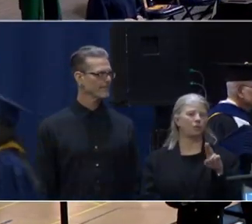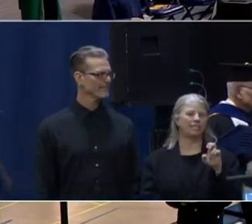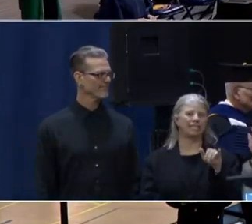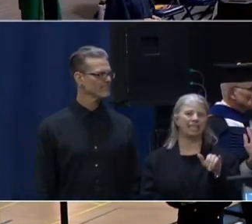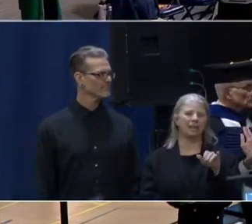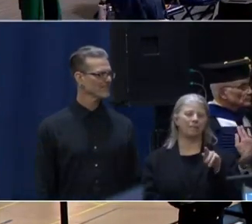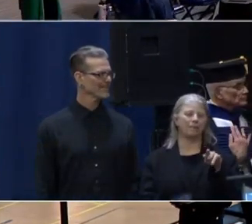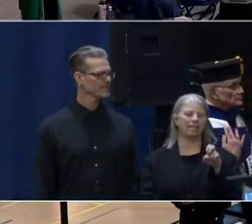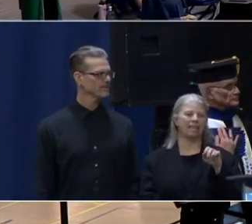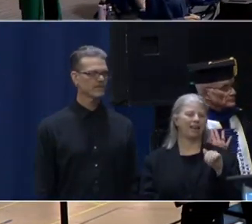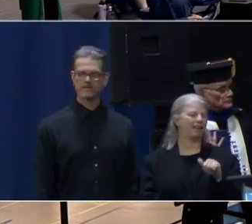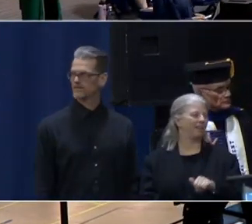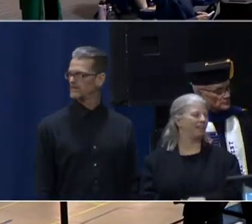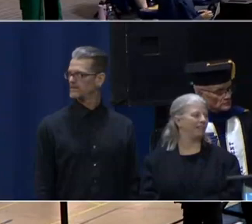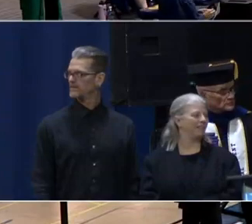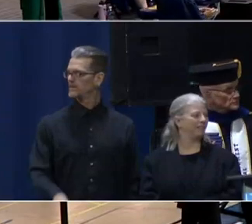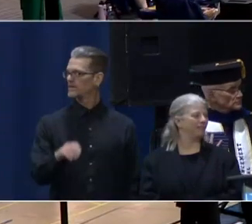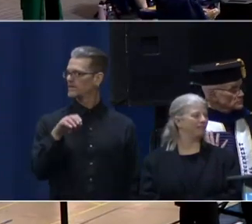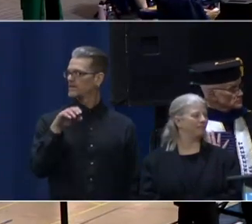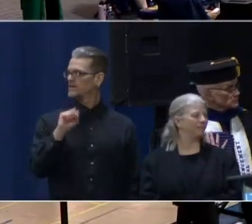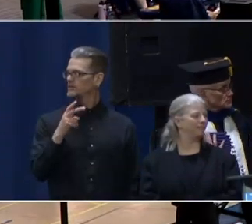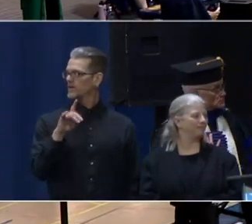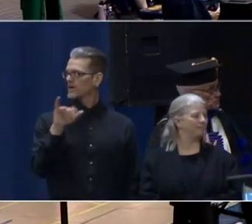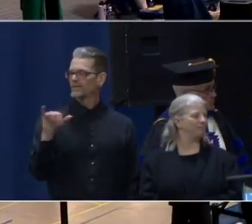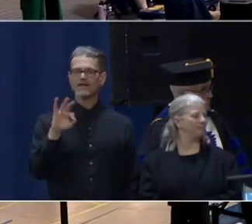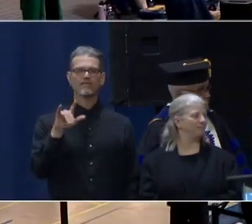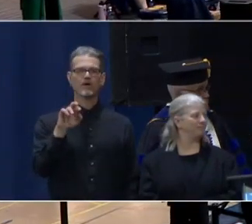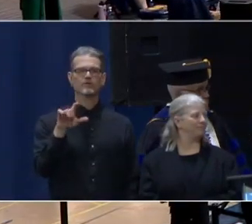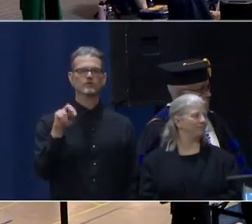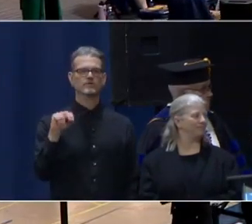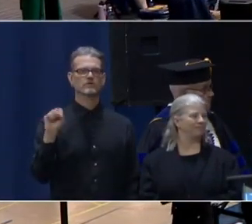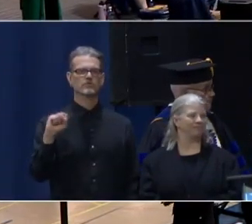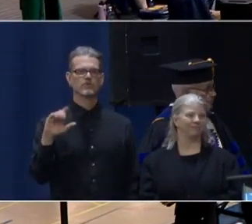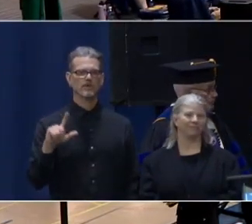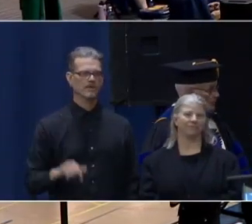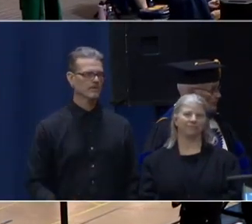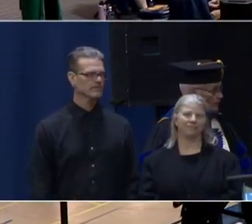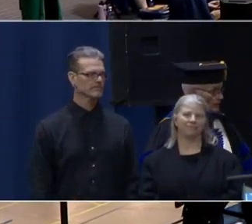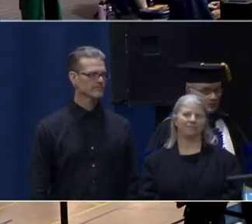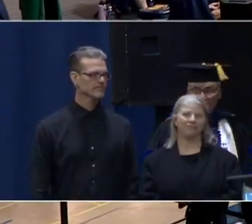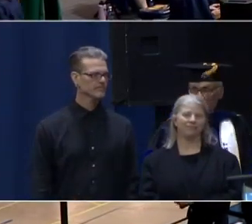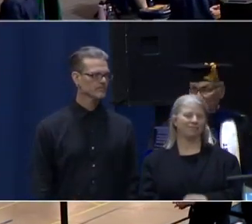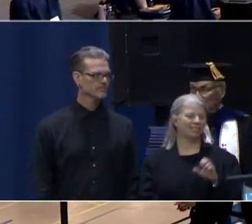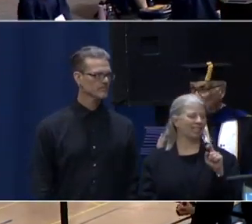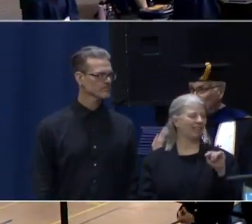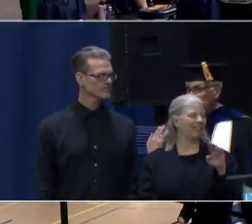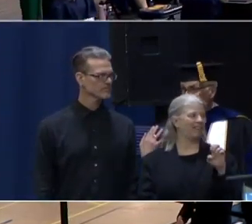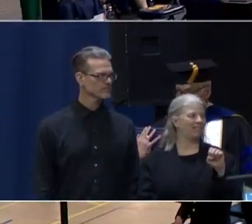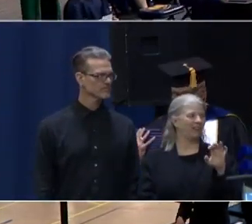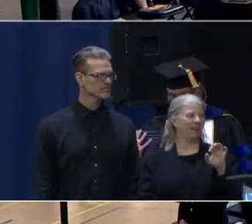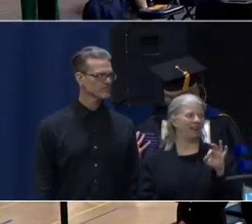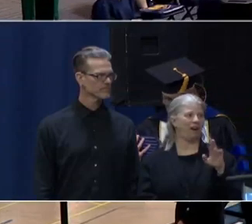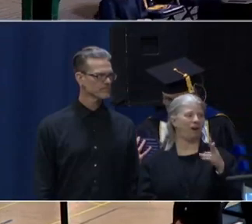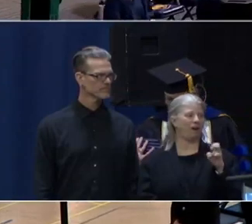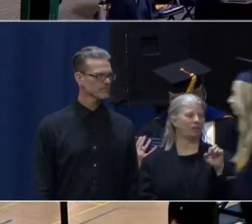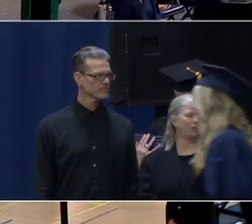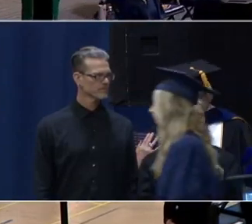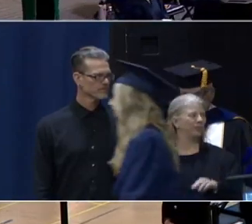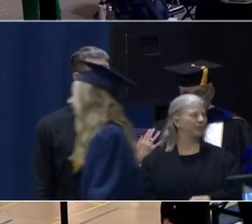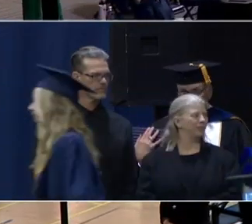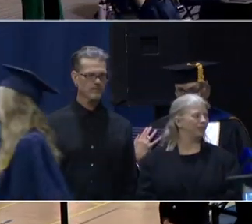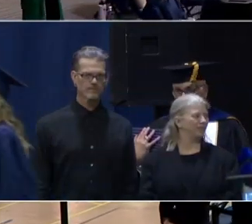Lucy Pena. Shelby Frederickson, summa cum laude. Stevie Horner.